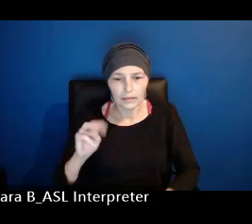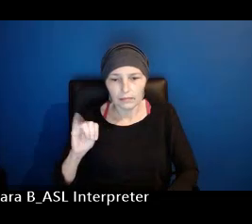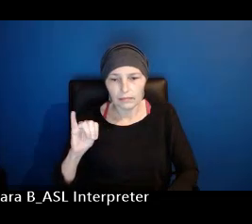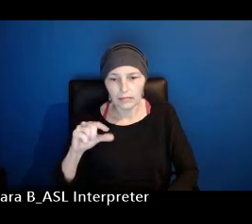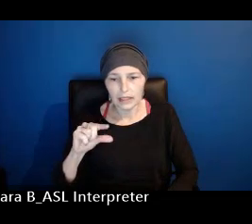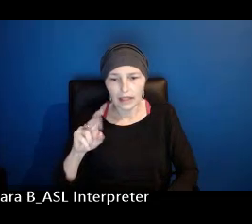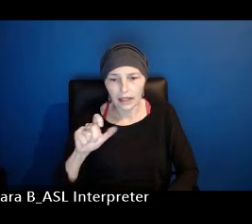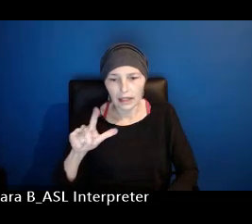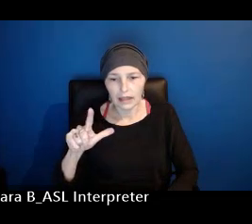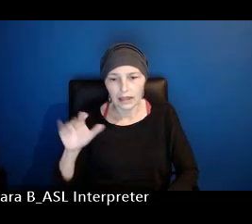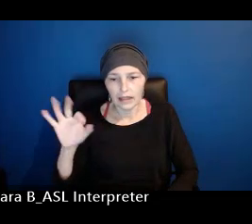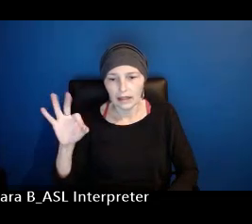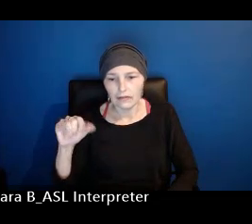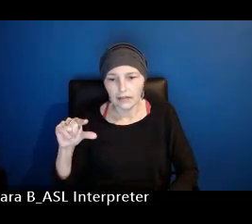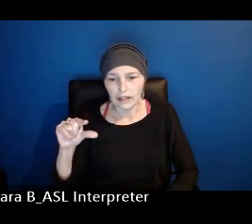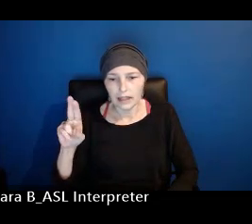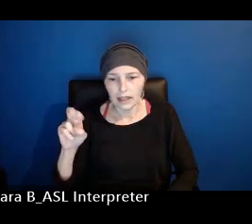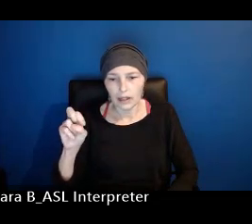Figueroa.